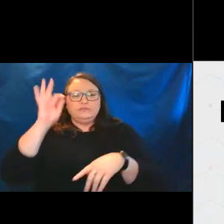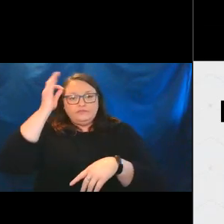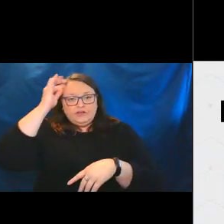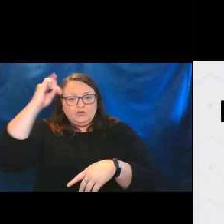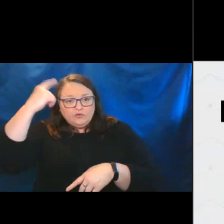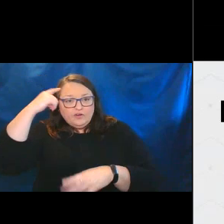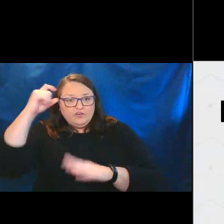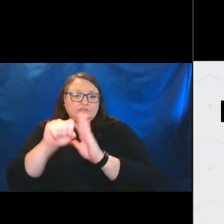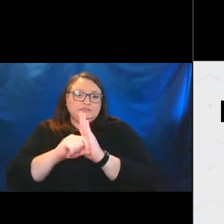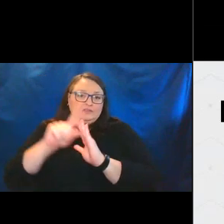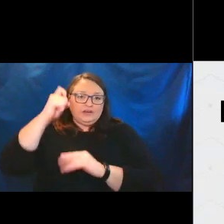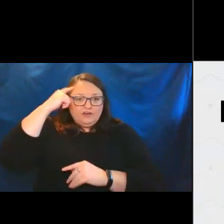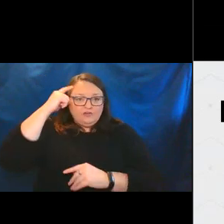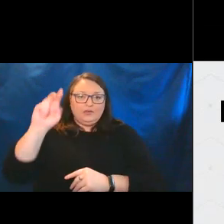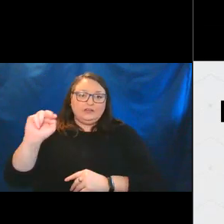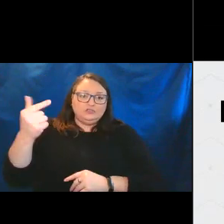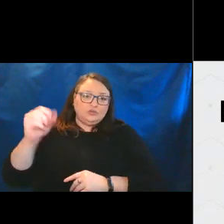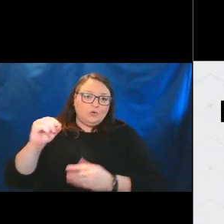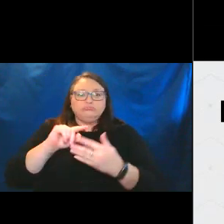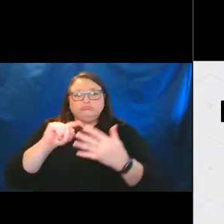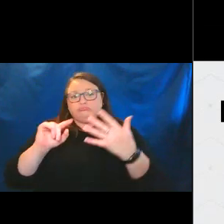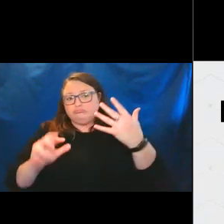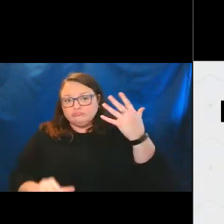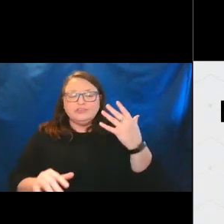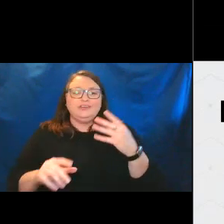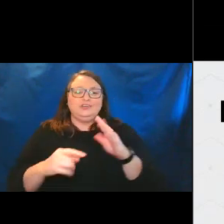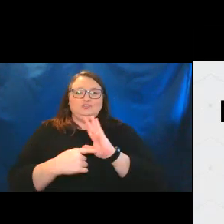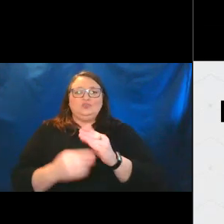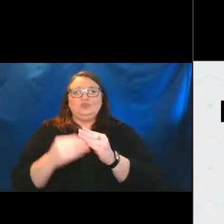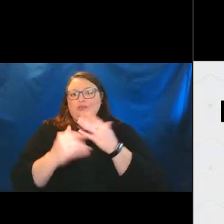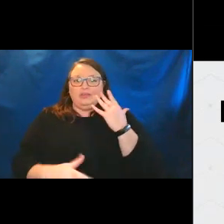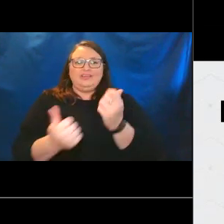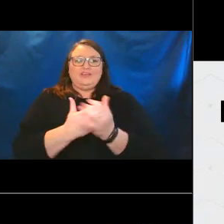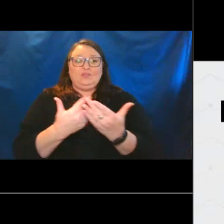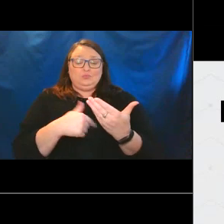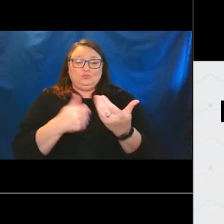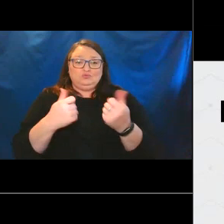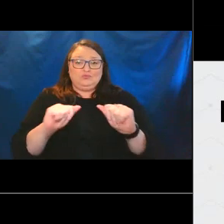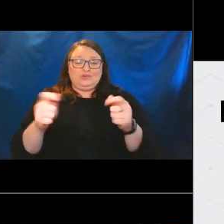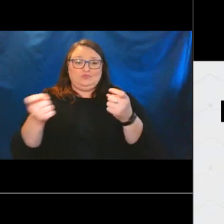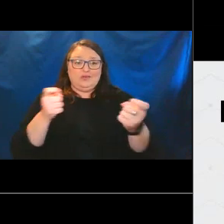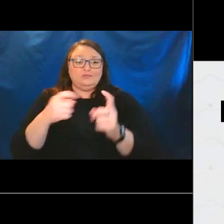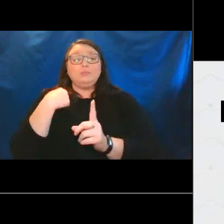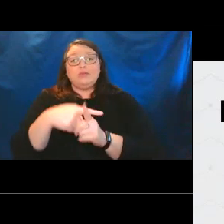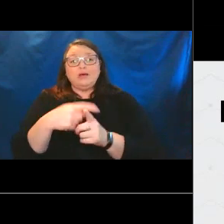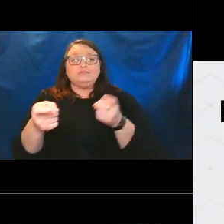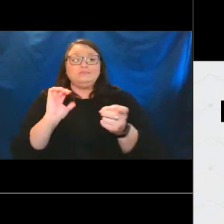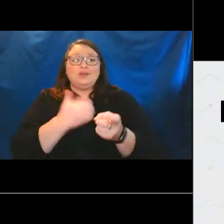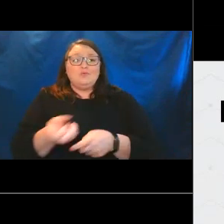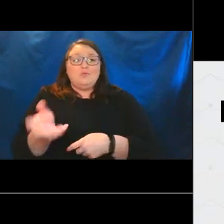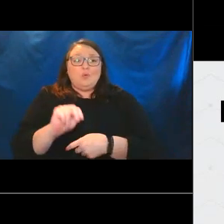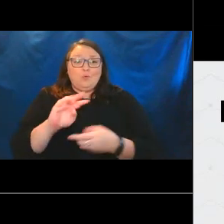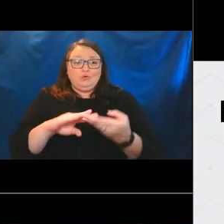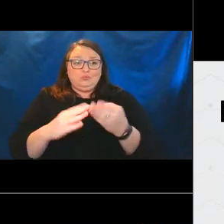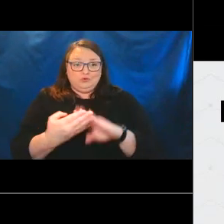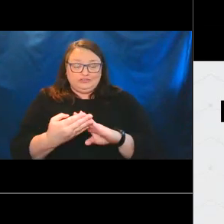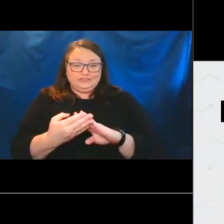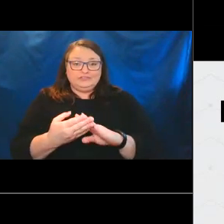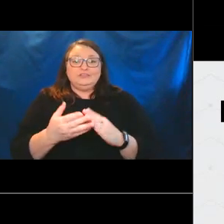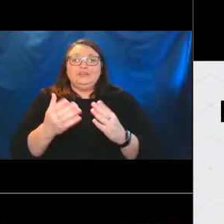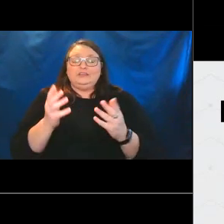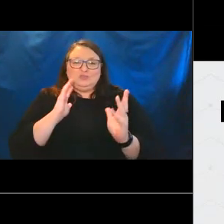government, NGOs. This just shows you the long list of things that we are all trying to handle in addition to running our own communities. So